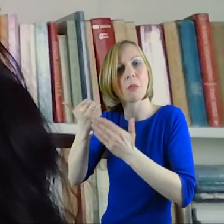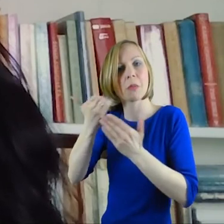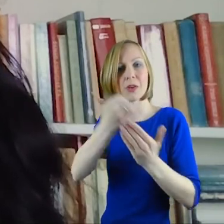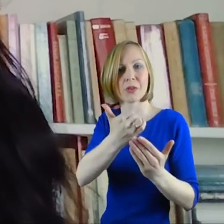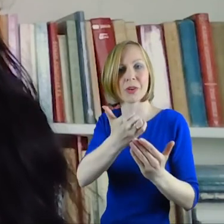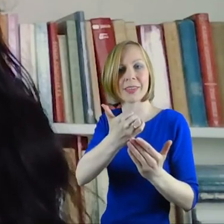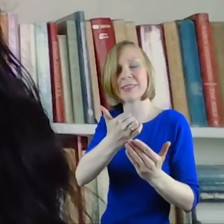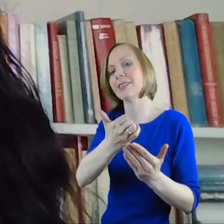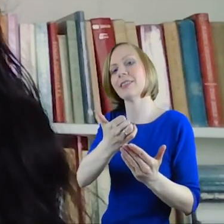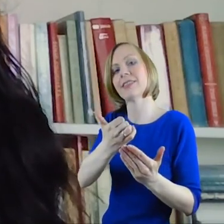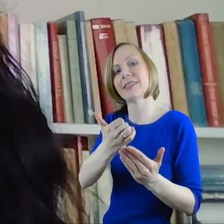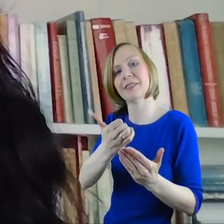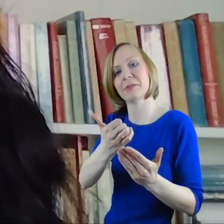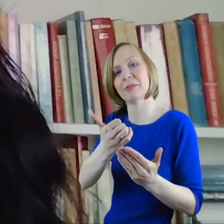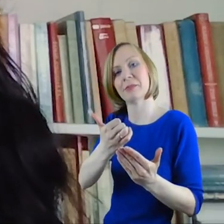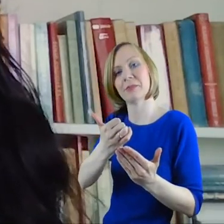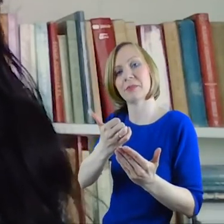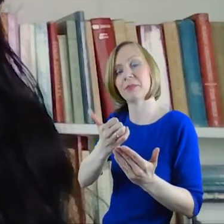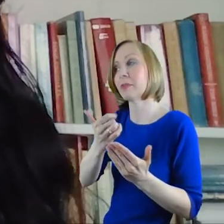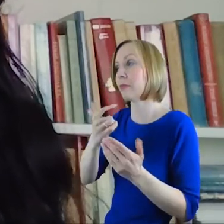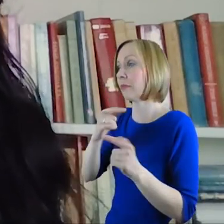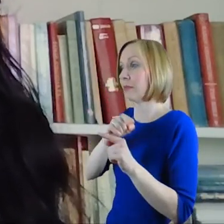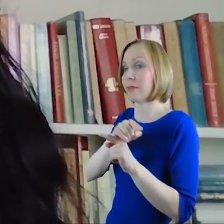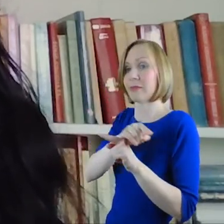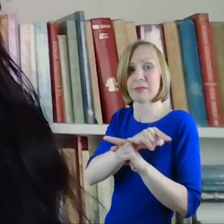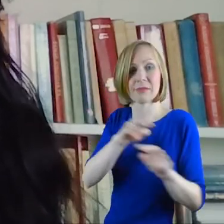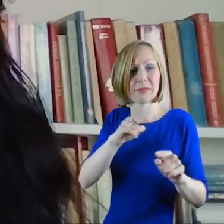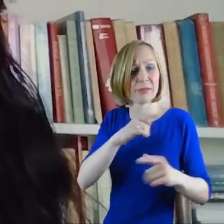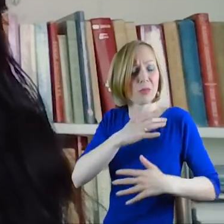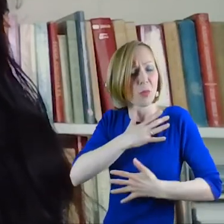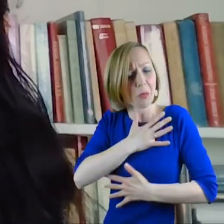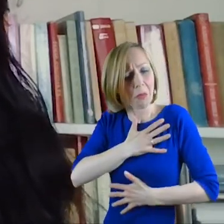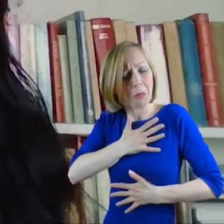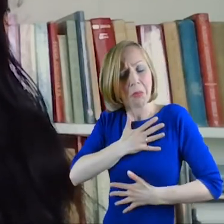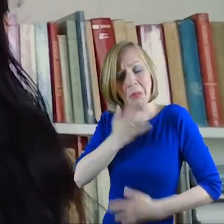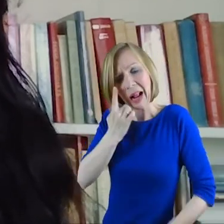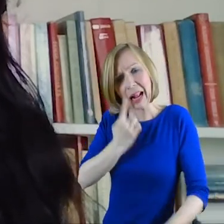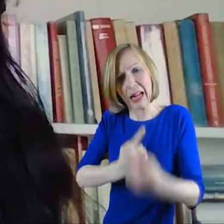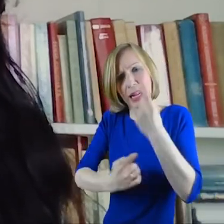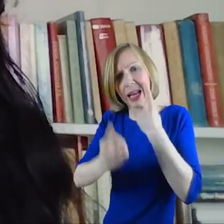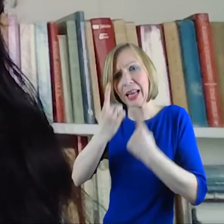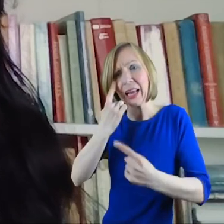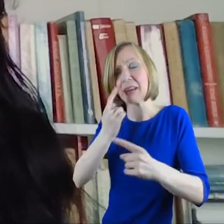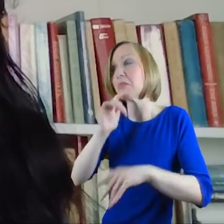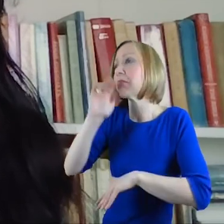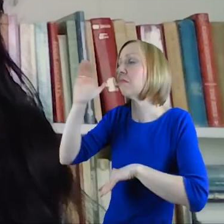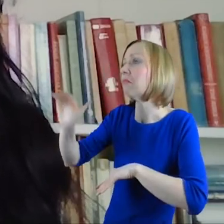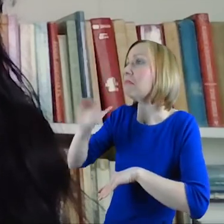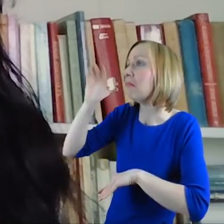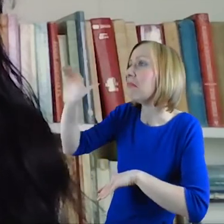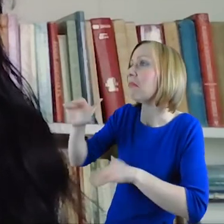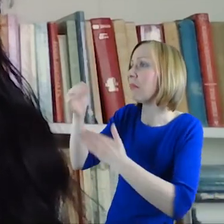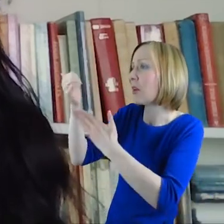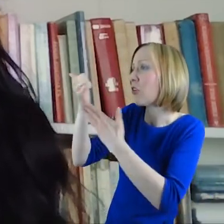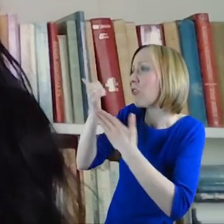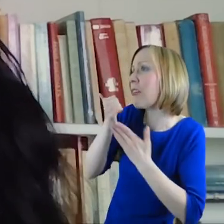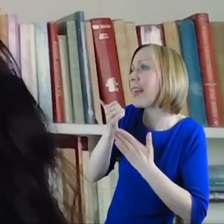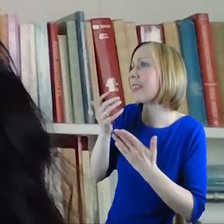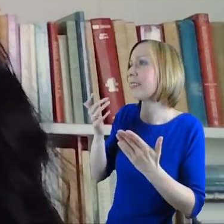Hold fast this wound, this weeping clay, this calling dust, and in that